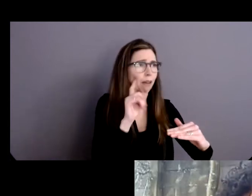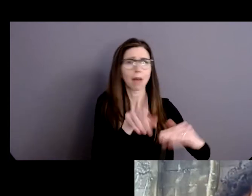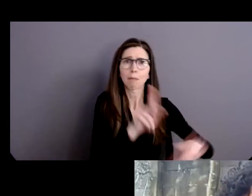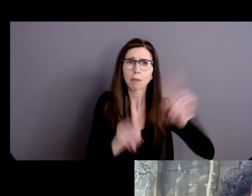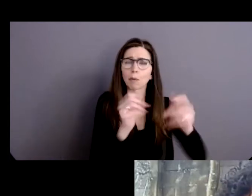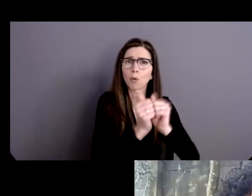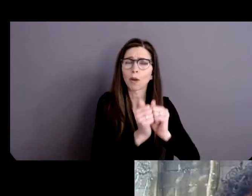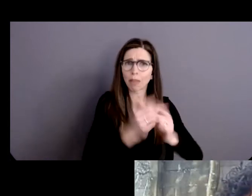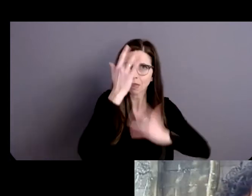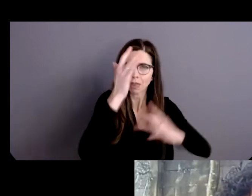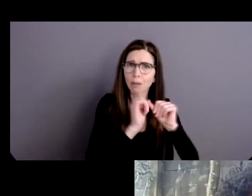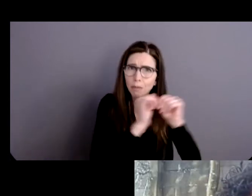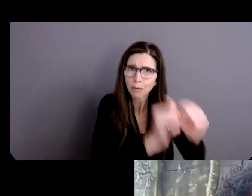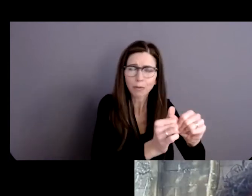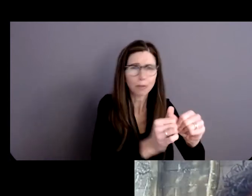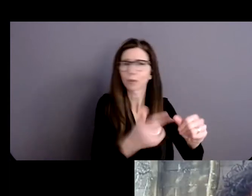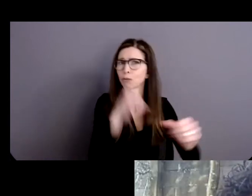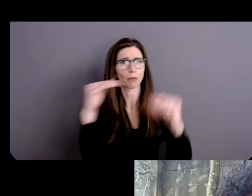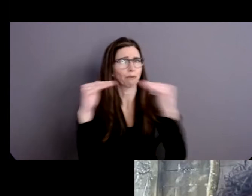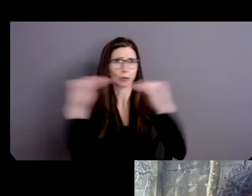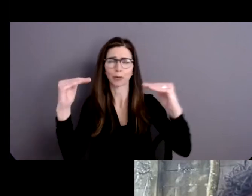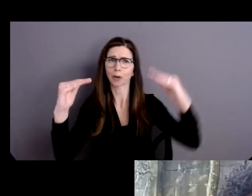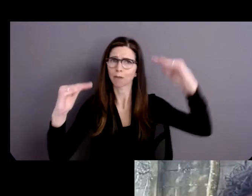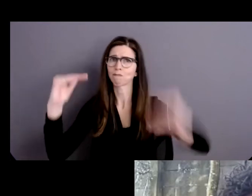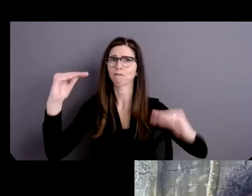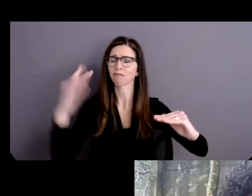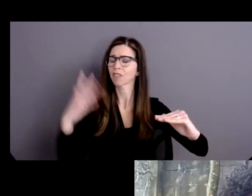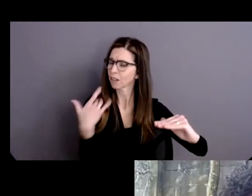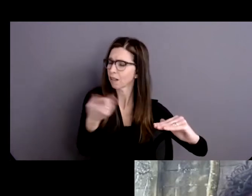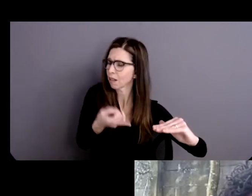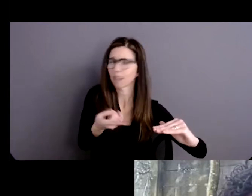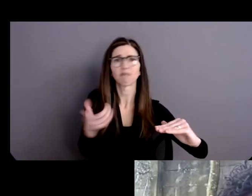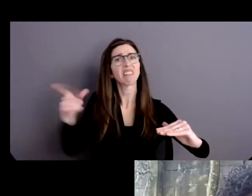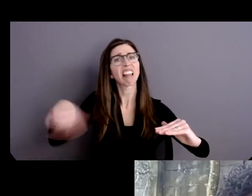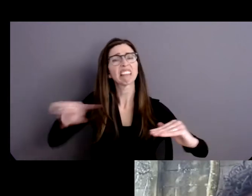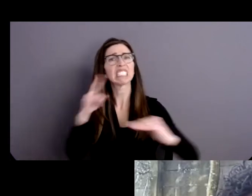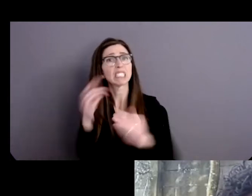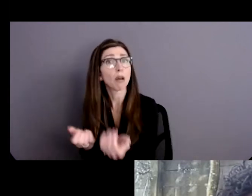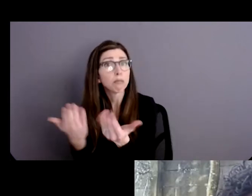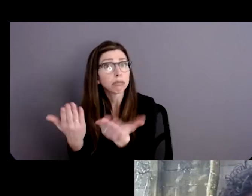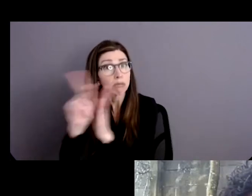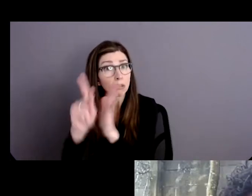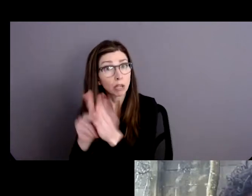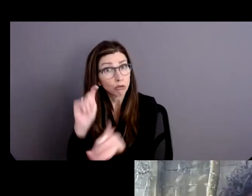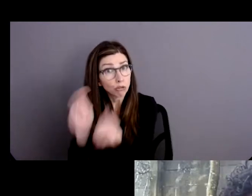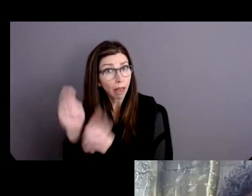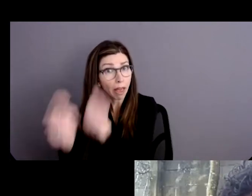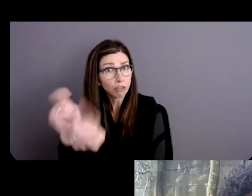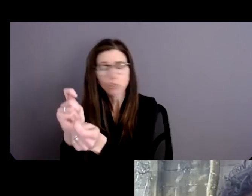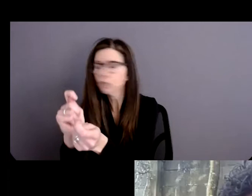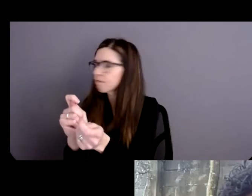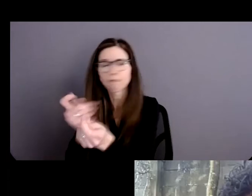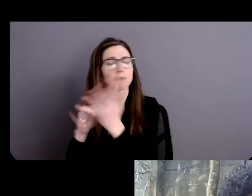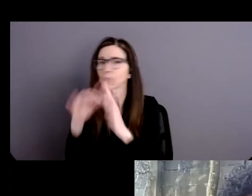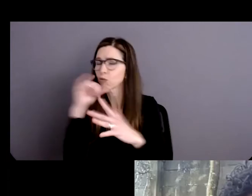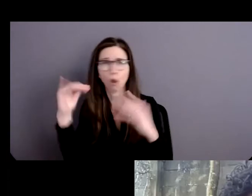From my perspective, these proposed amendments are woefully lacking in consideration regarding the current living conditions